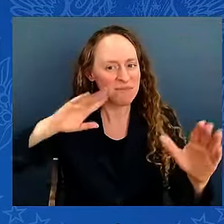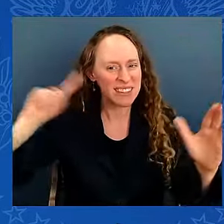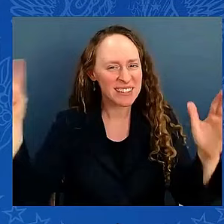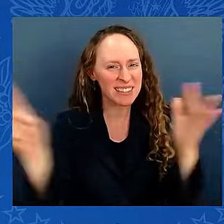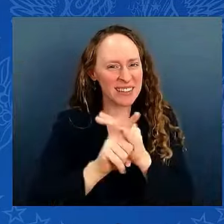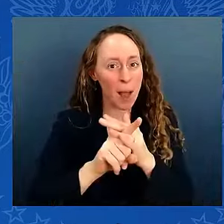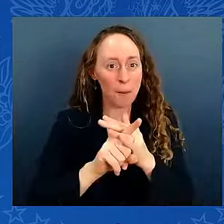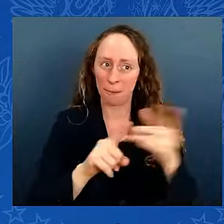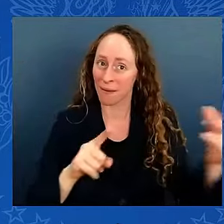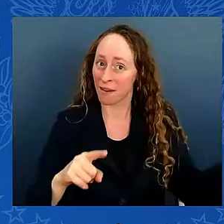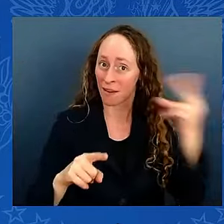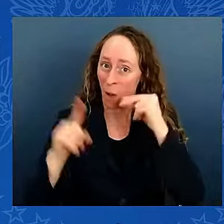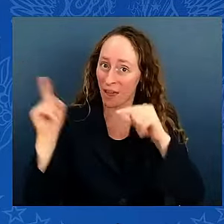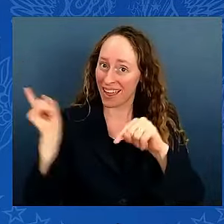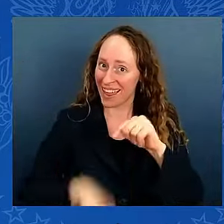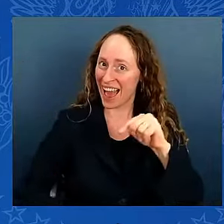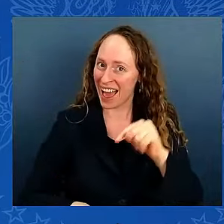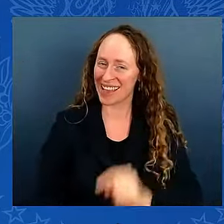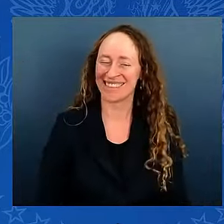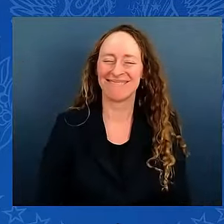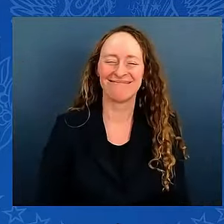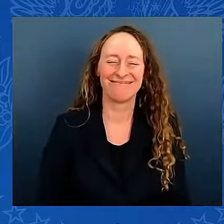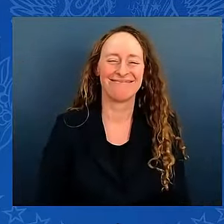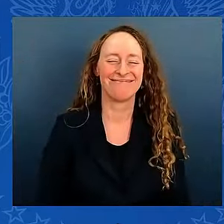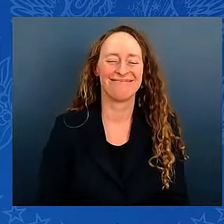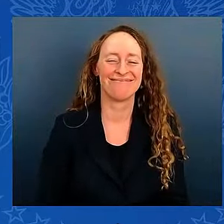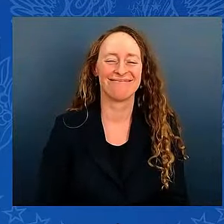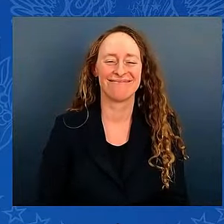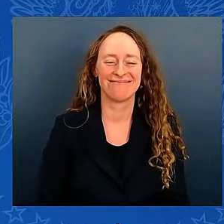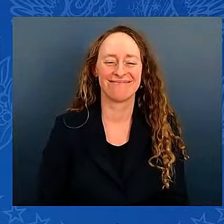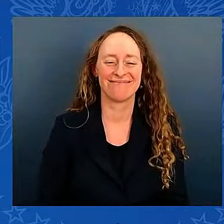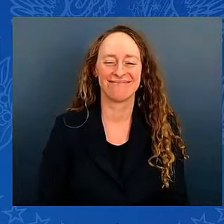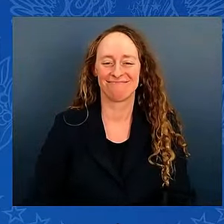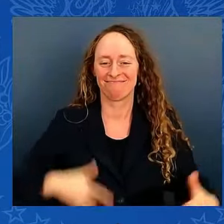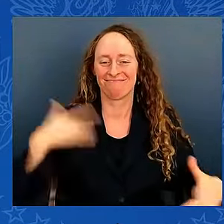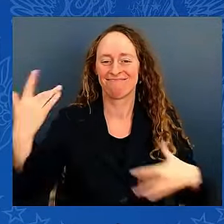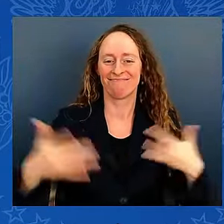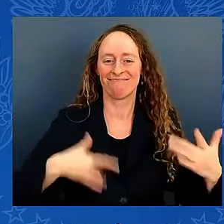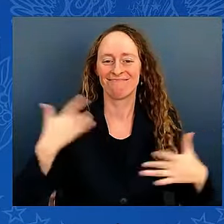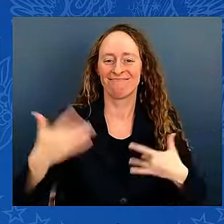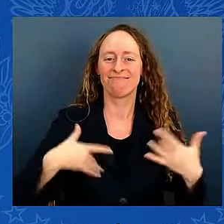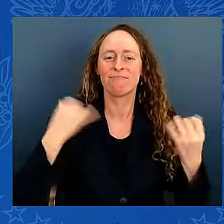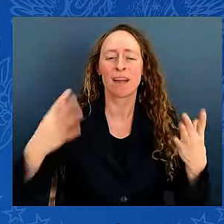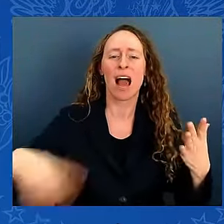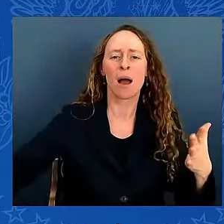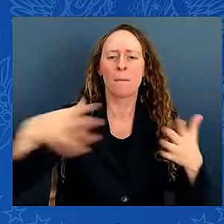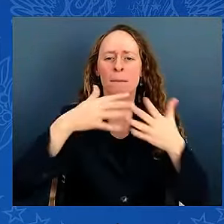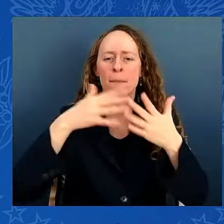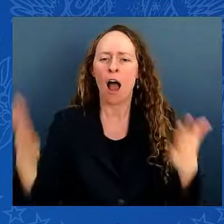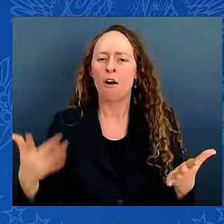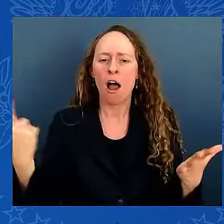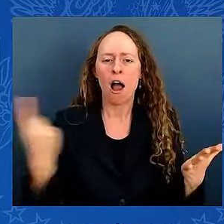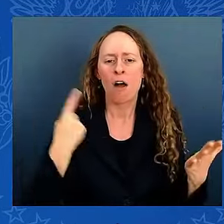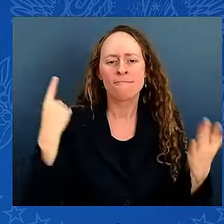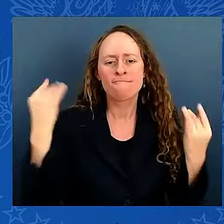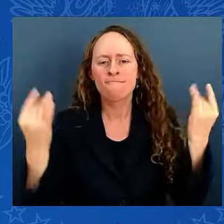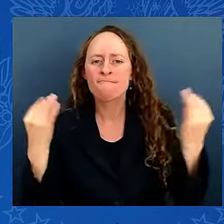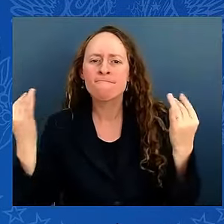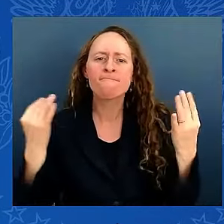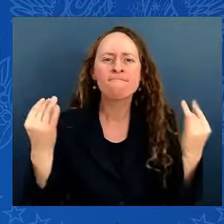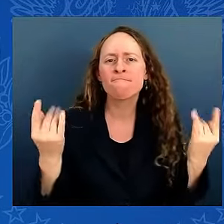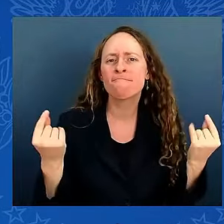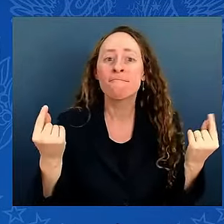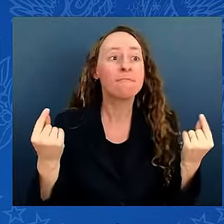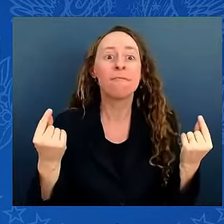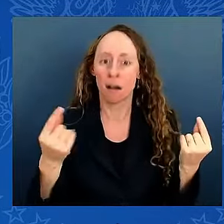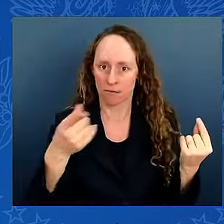That'll include distinctly American sports for the first time. Flag football, lacrosse, and